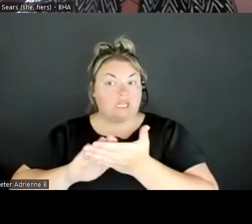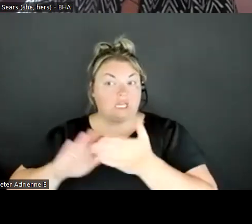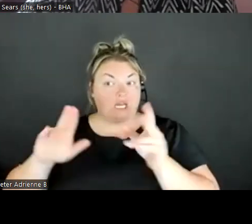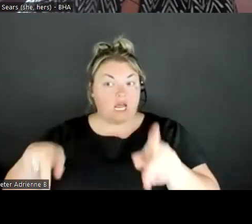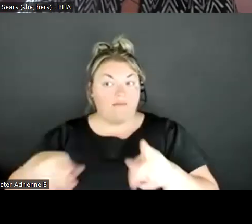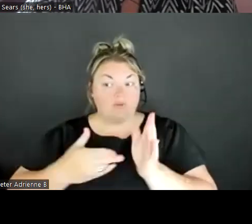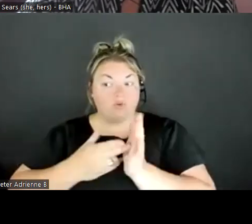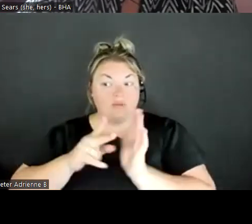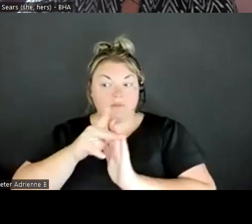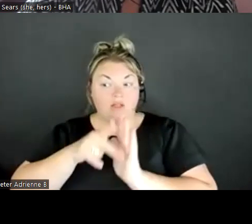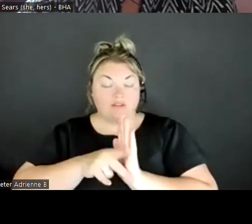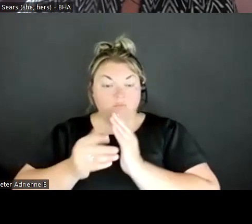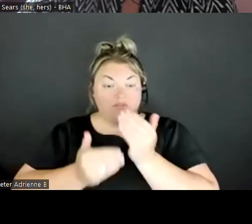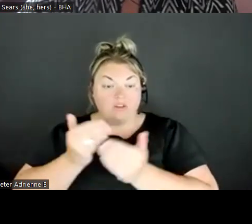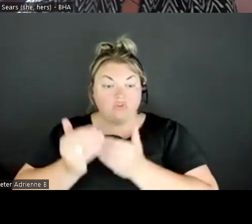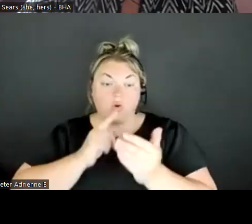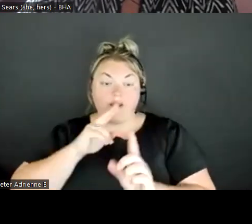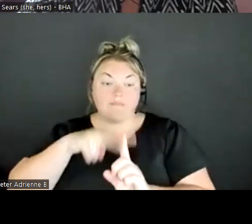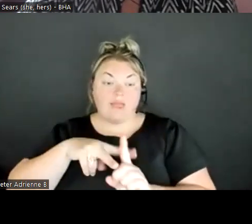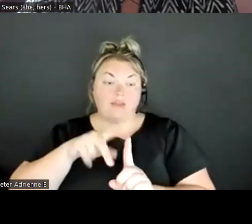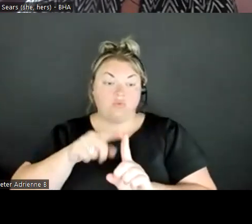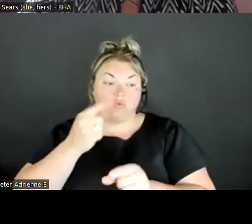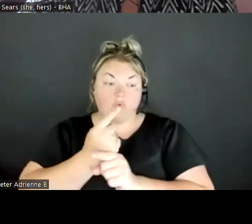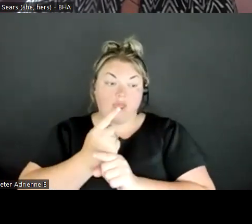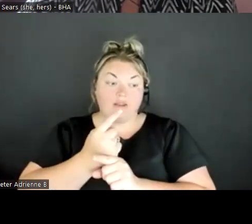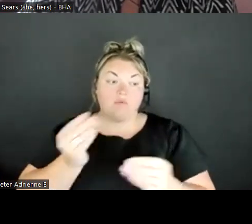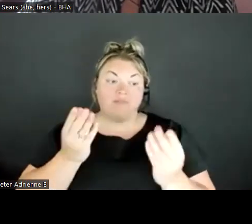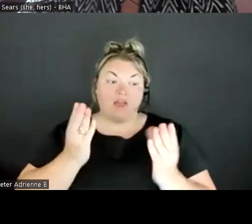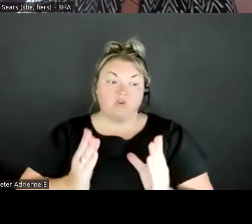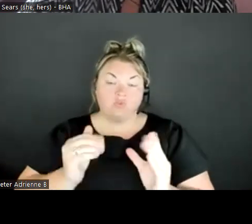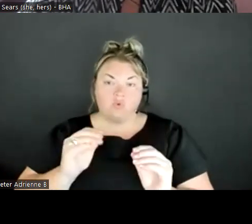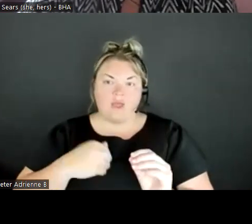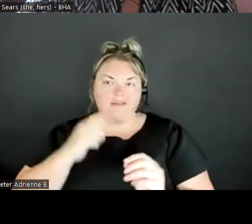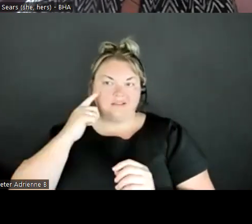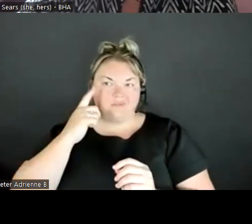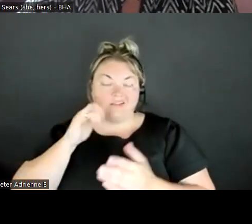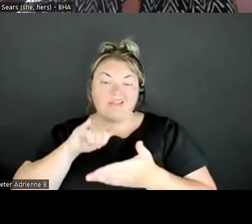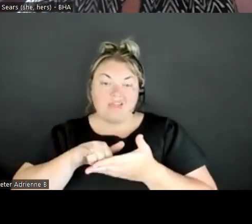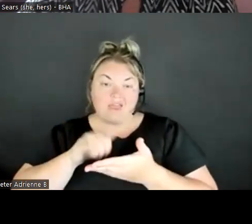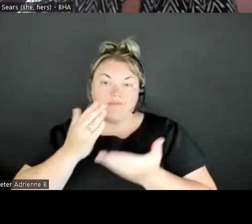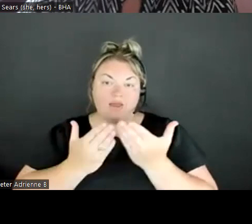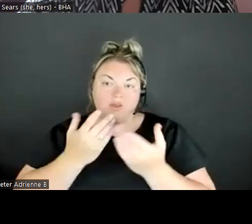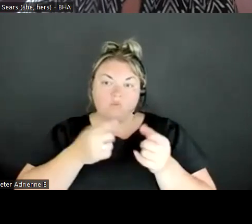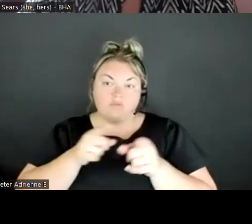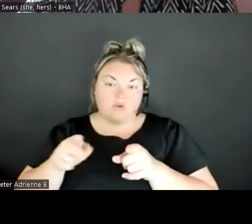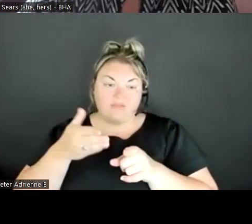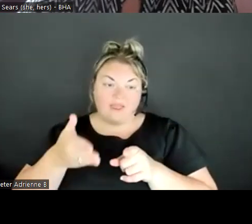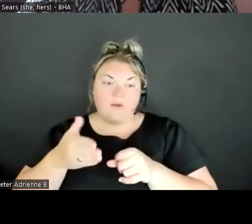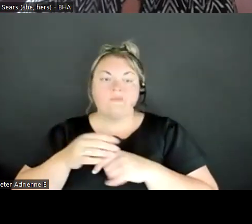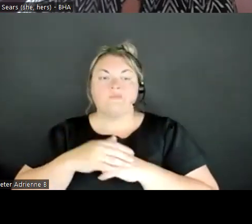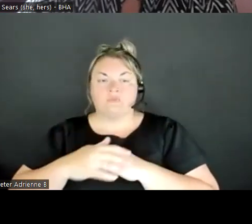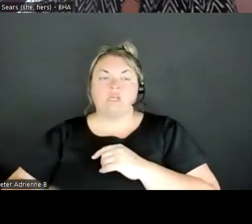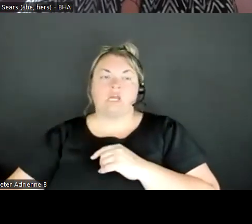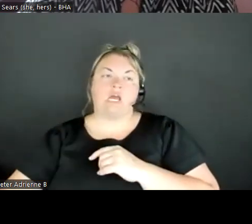policies and procedures are applying to the right providers. So I suspect that might be what's going on there, and we'll